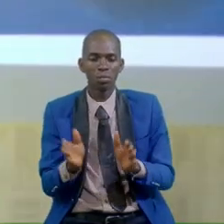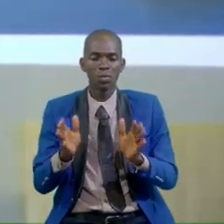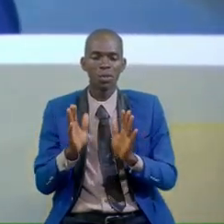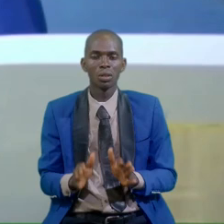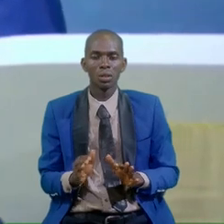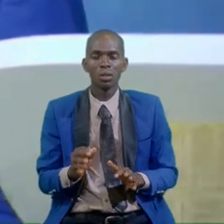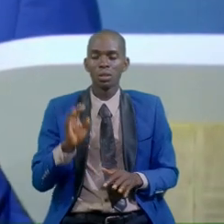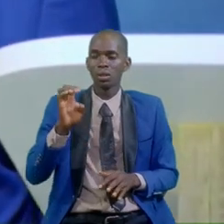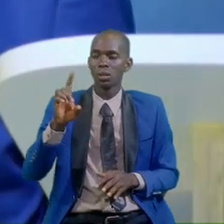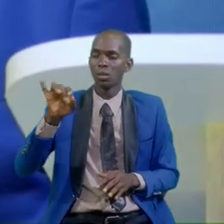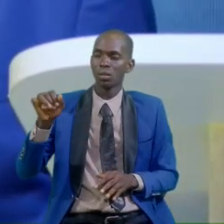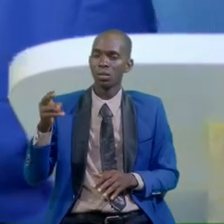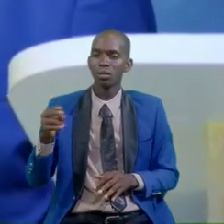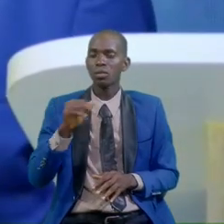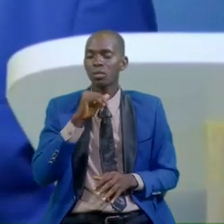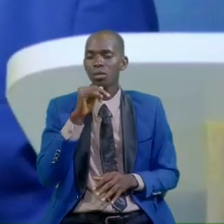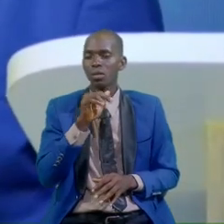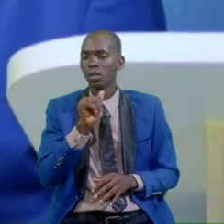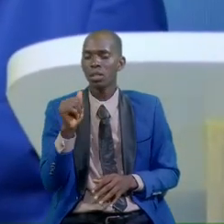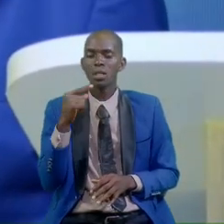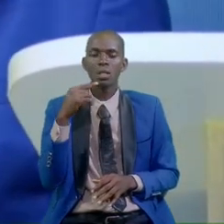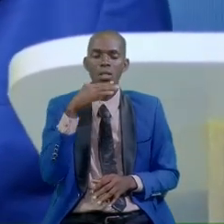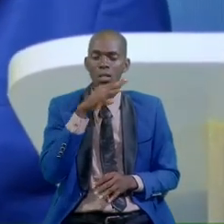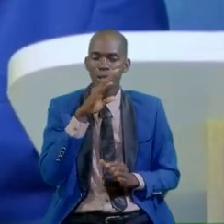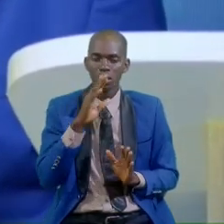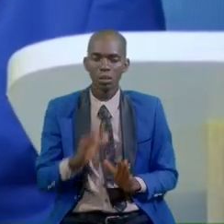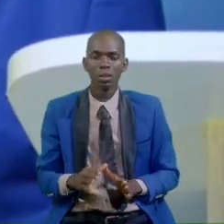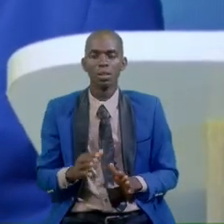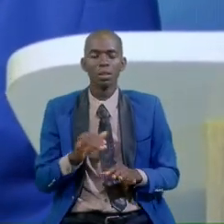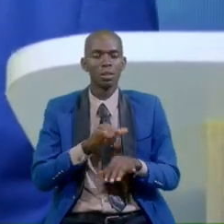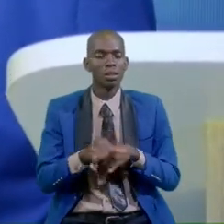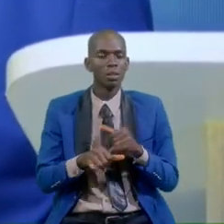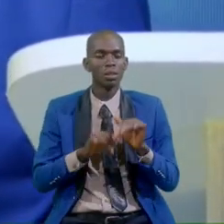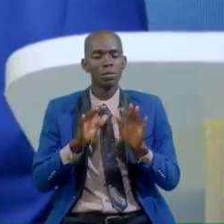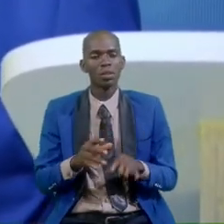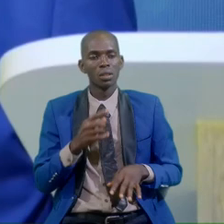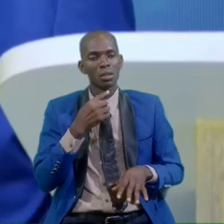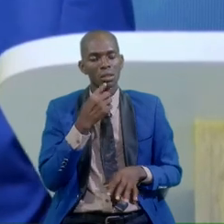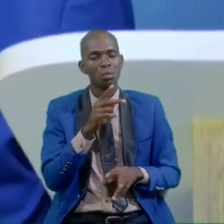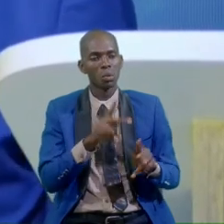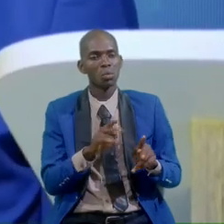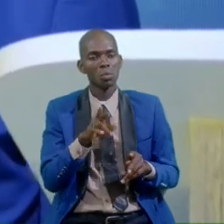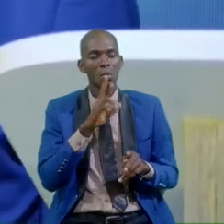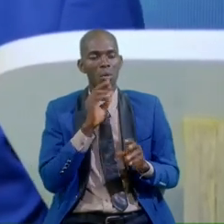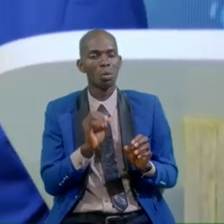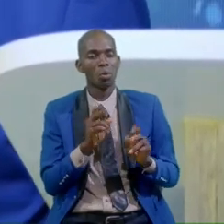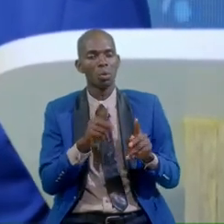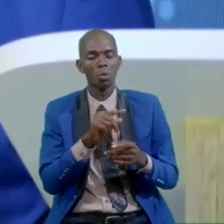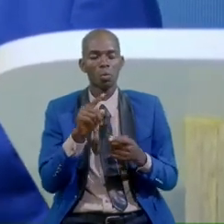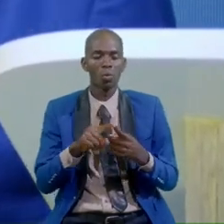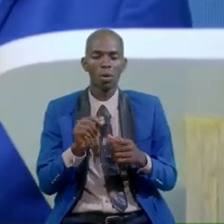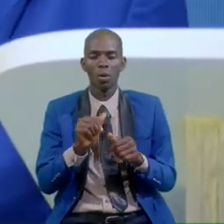a liar, a deceiver, thinking and telling them they were all right when everything was